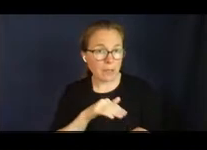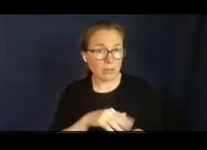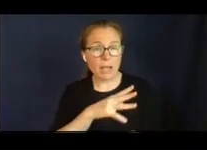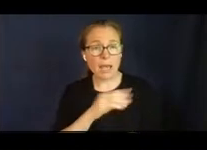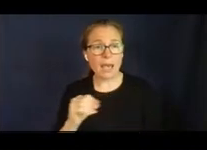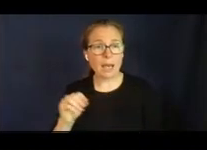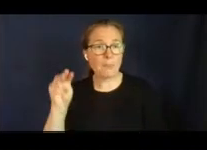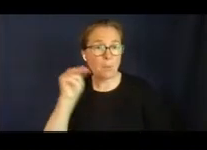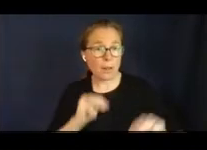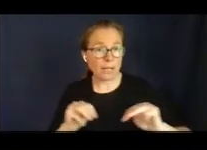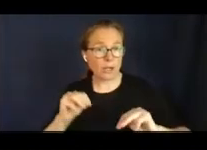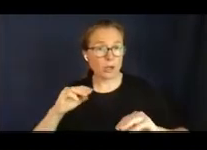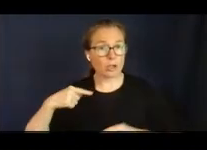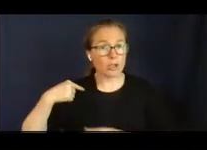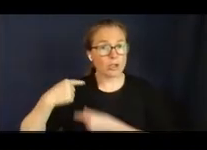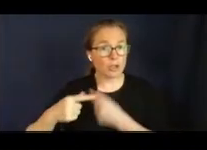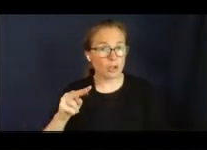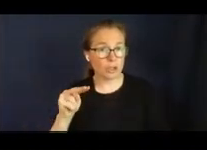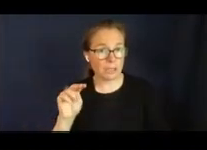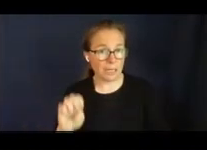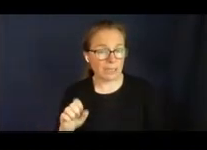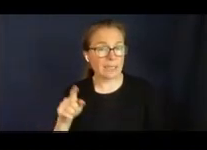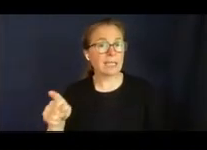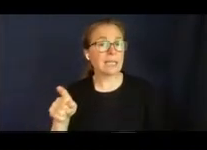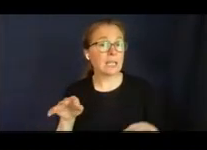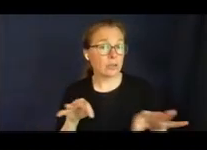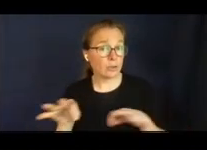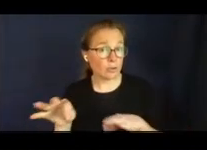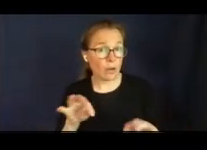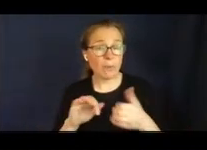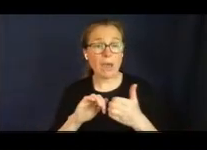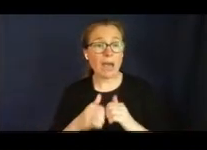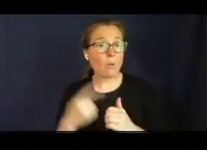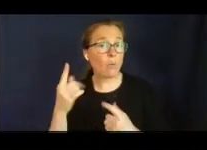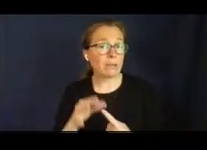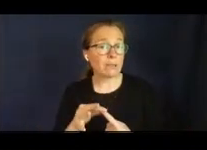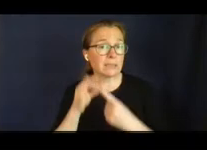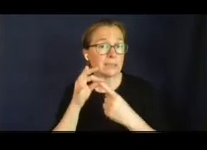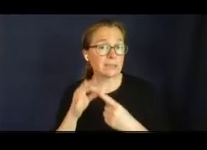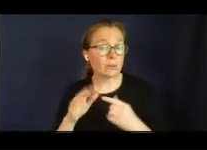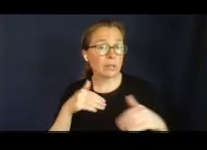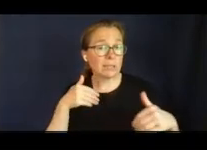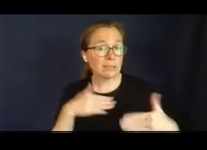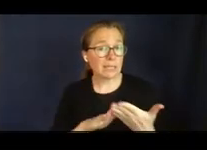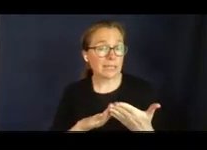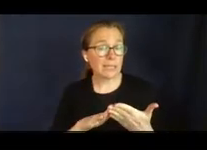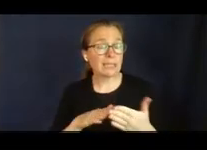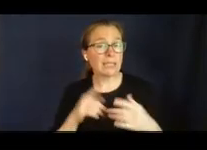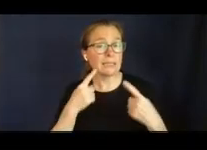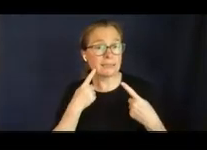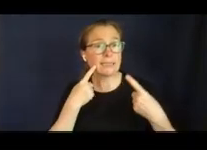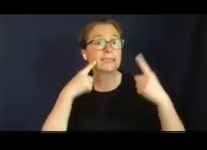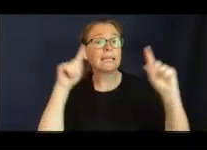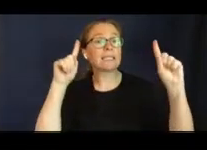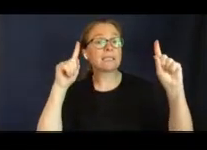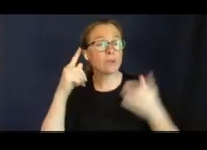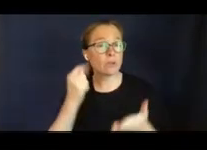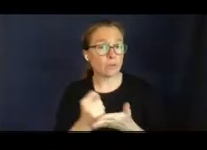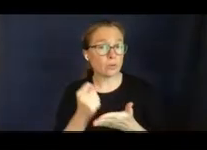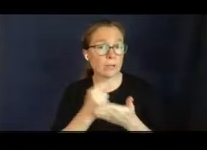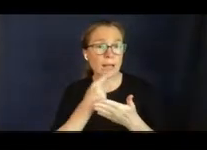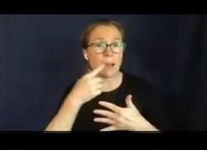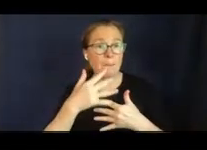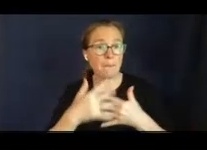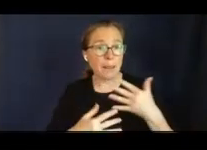this paper describes how a novel technique successfully treated blood clotting disorders like